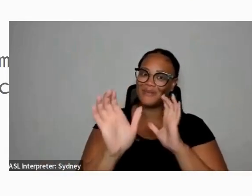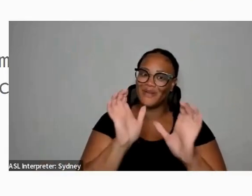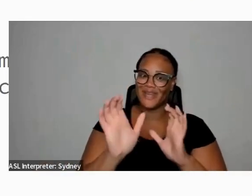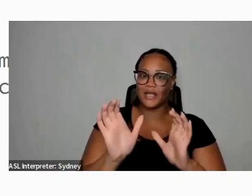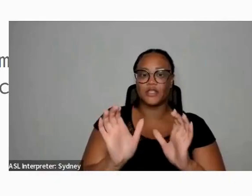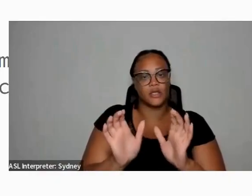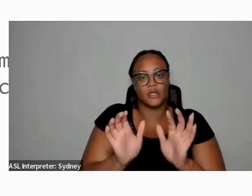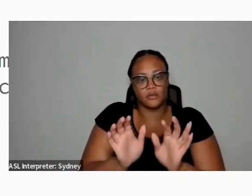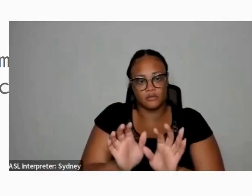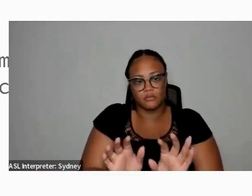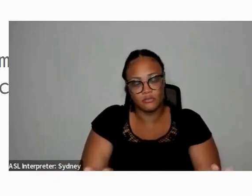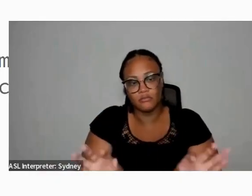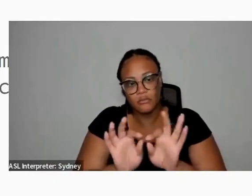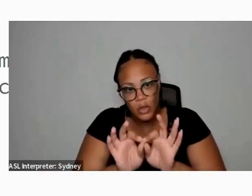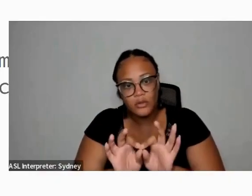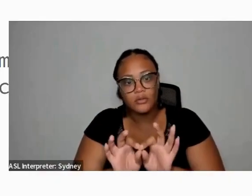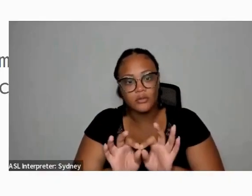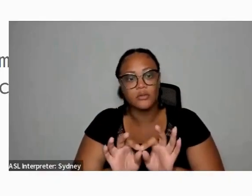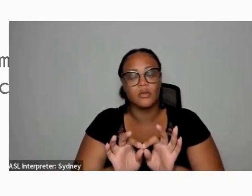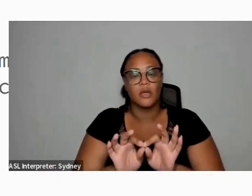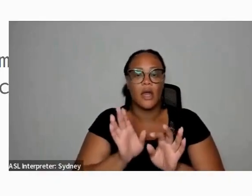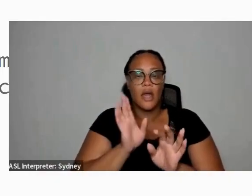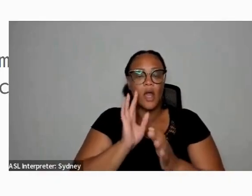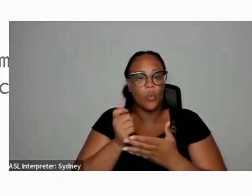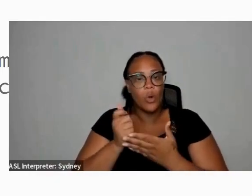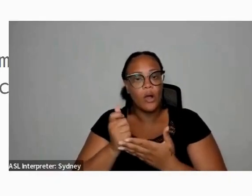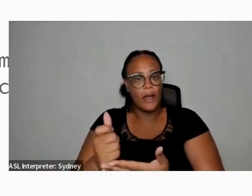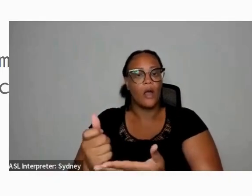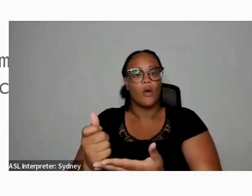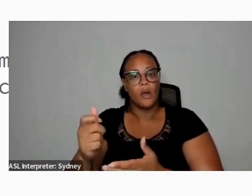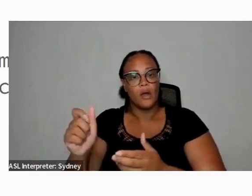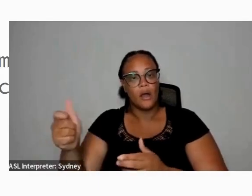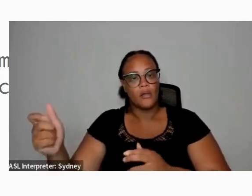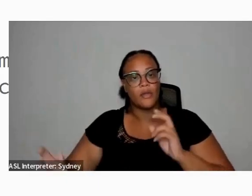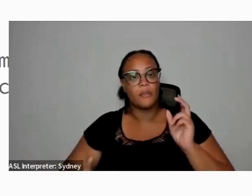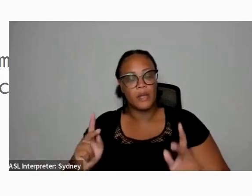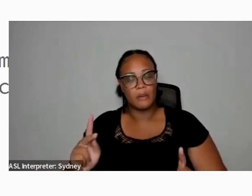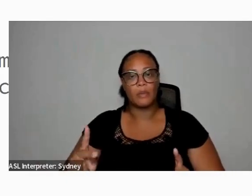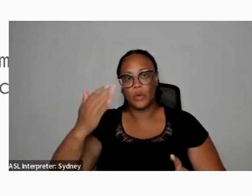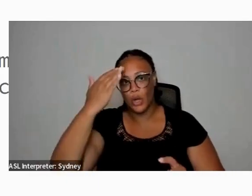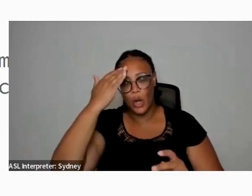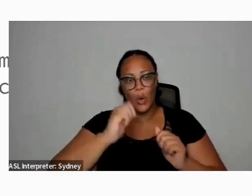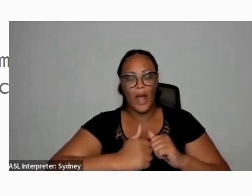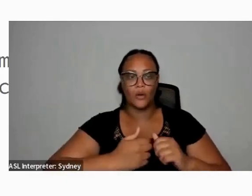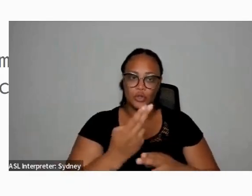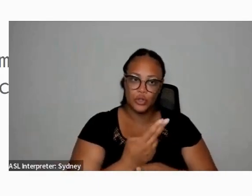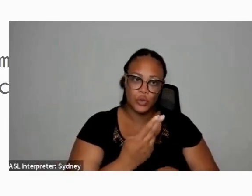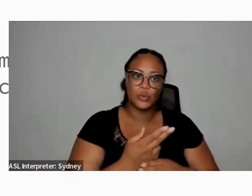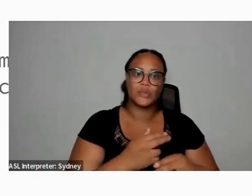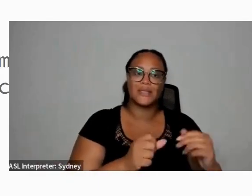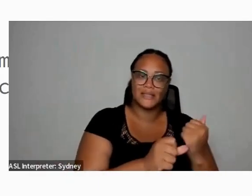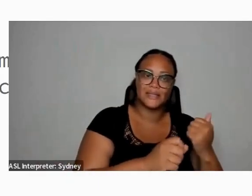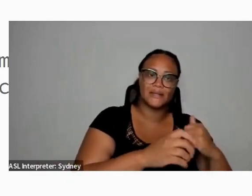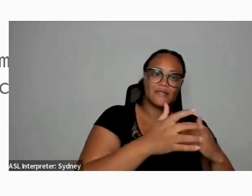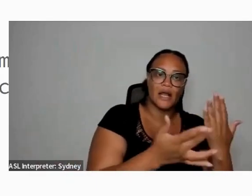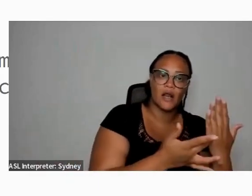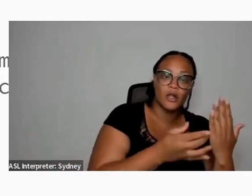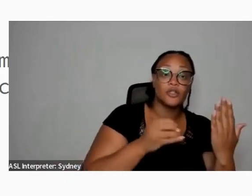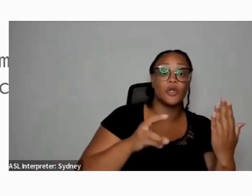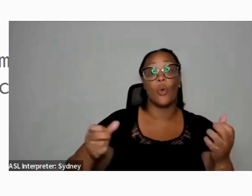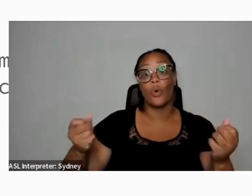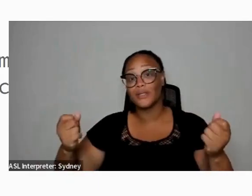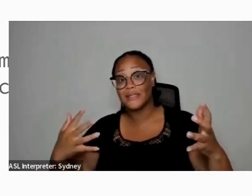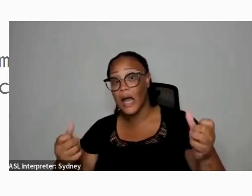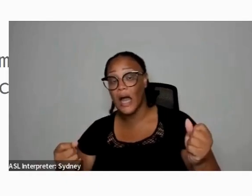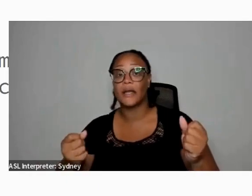well versed in how to use their assistive technology. If they're signers, they're able to sign and have a conversation with them.